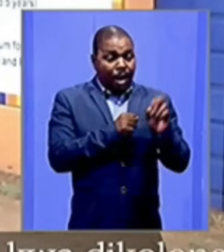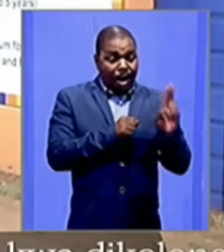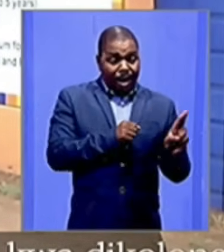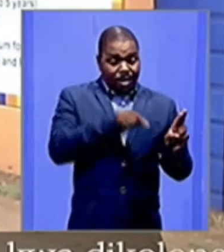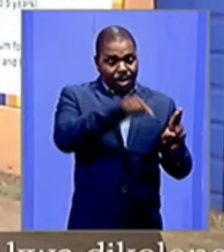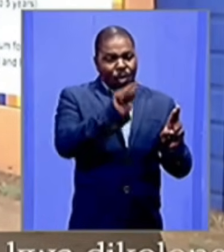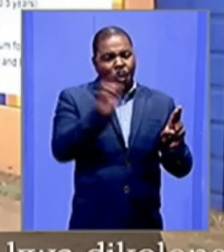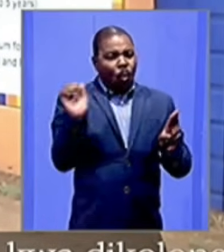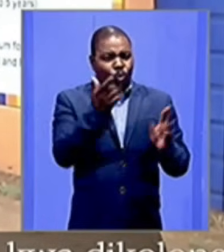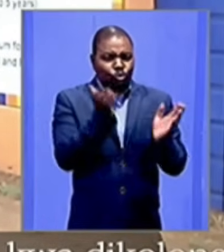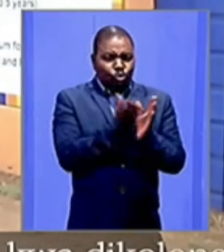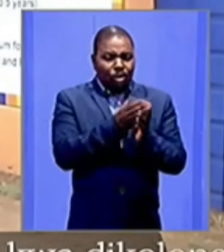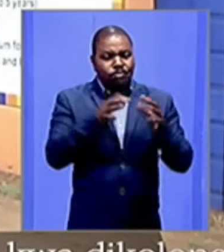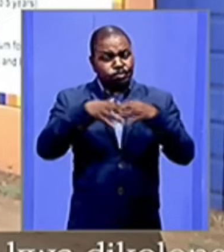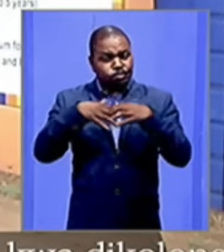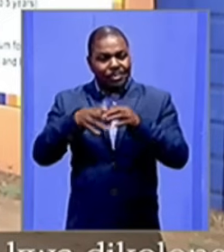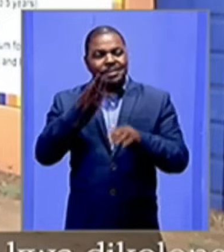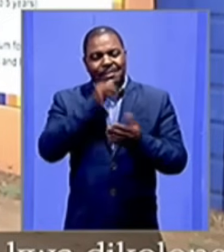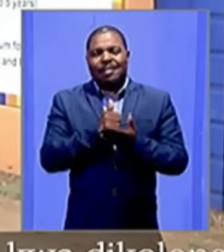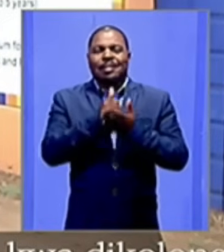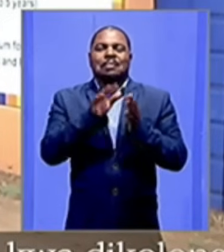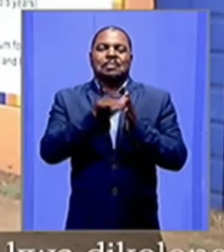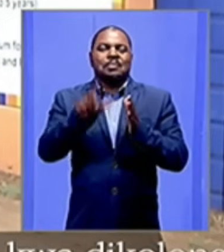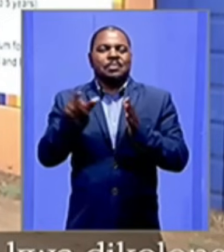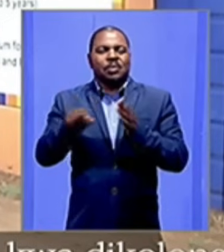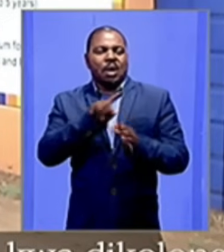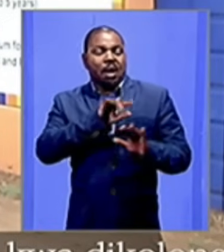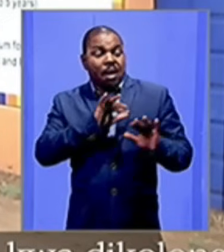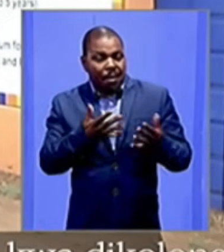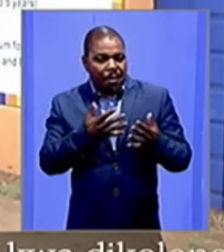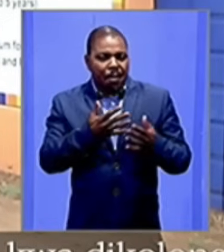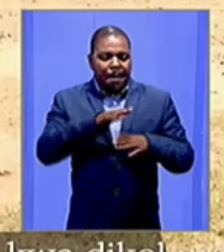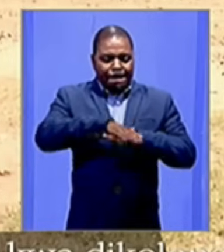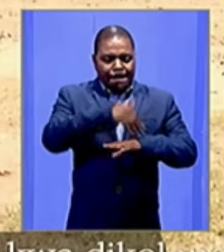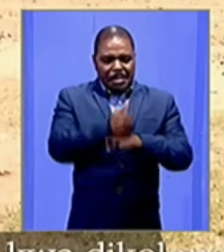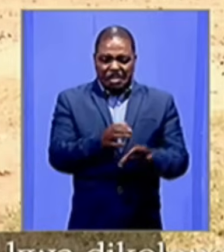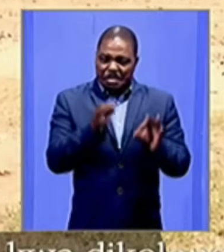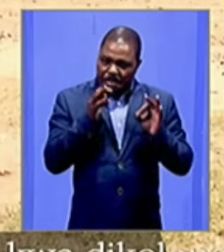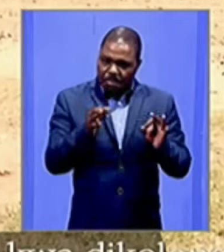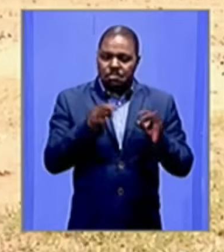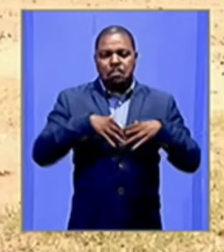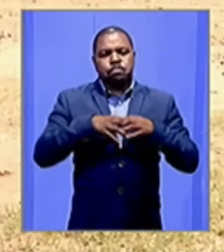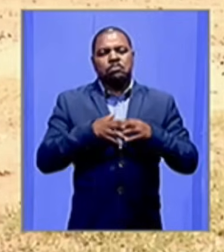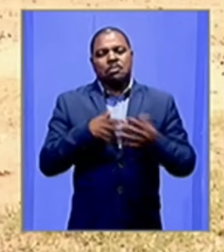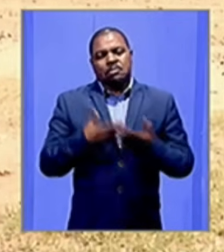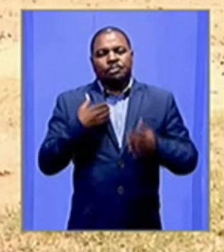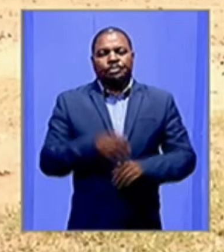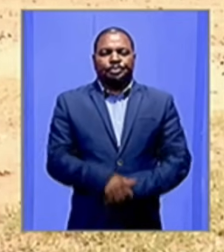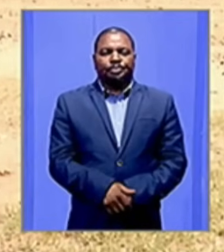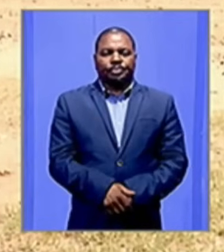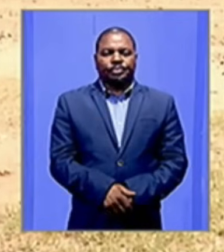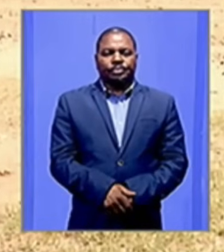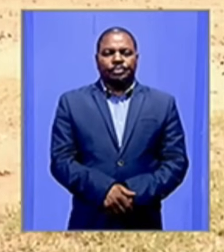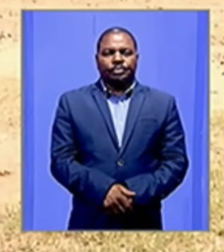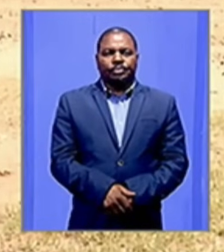dikolong tsotlhe go tla tswela barutwana molemo thata ka go ba naya motheo o o nonofileng. Tsholofelo Mogami wa dikgang